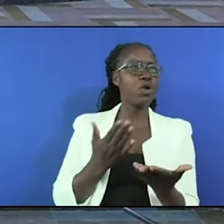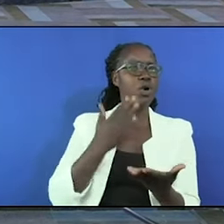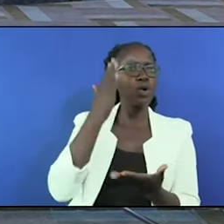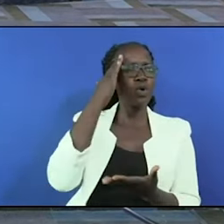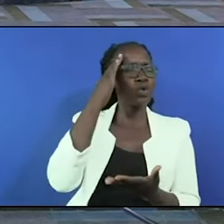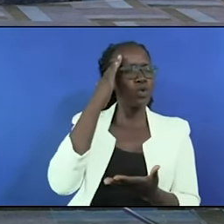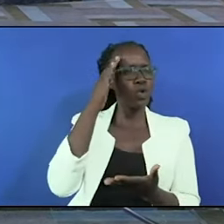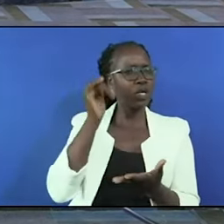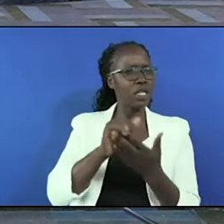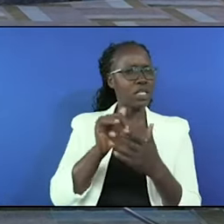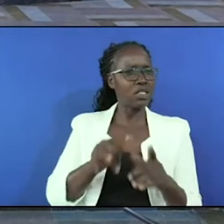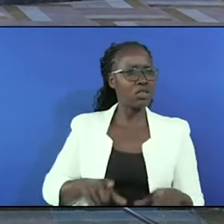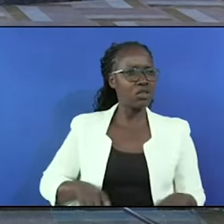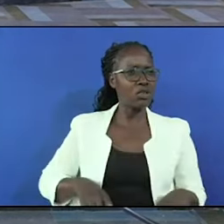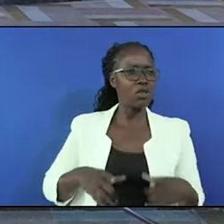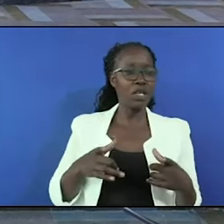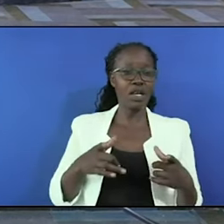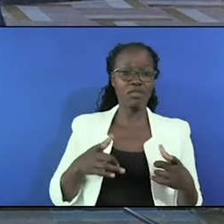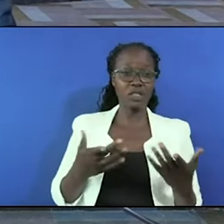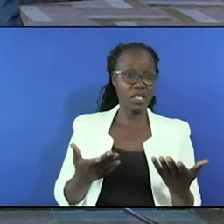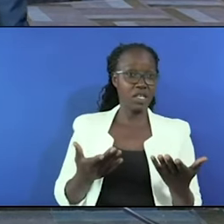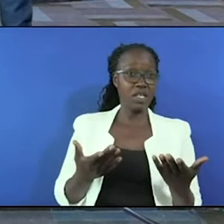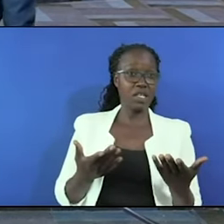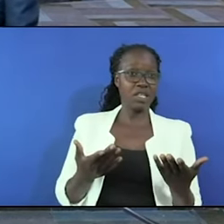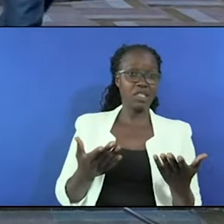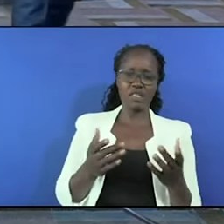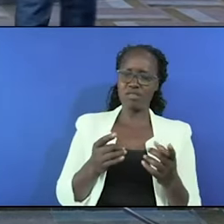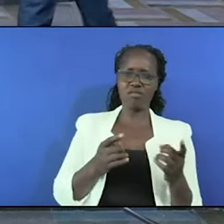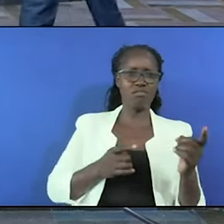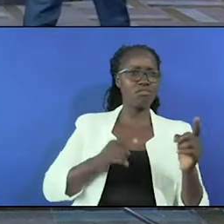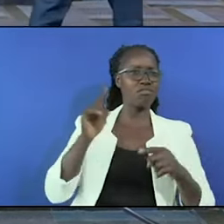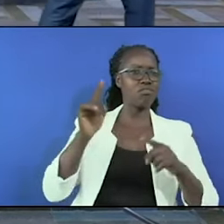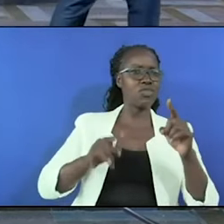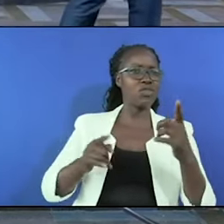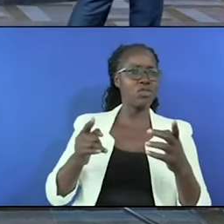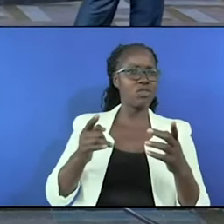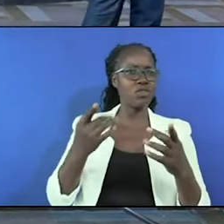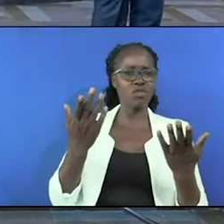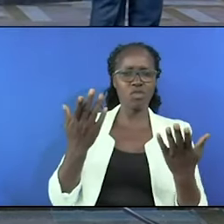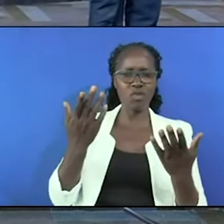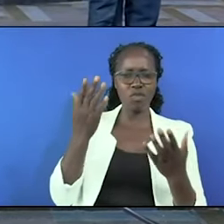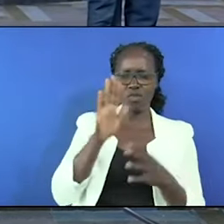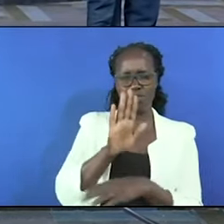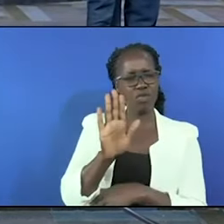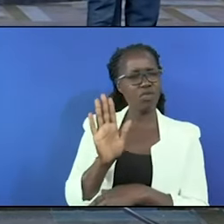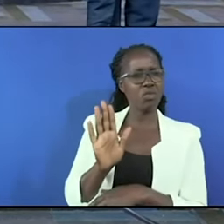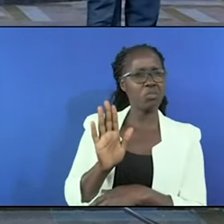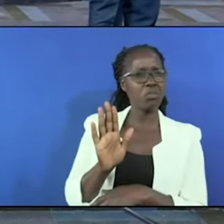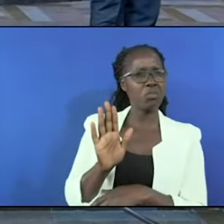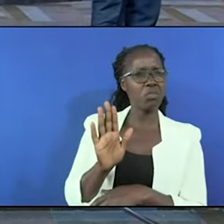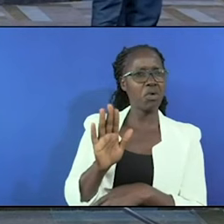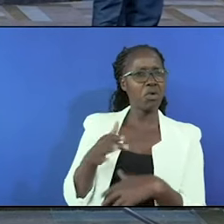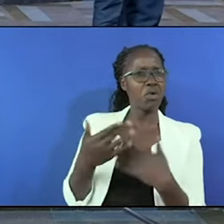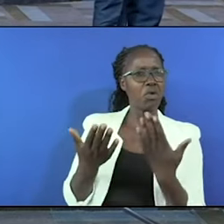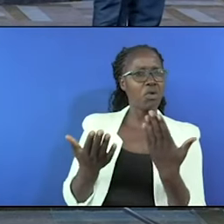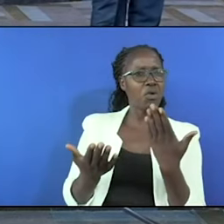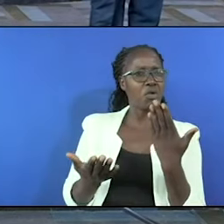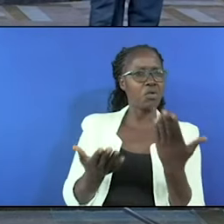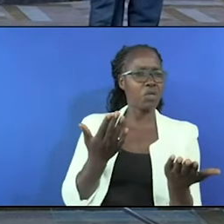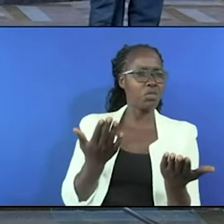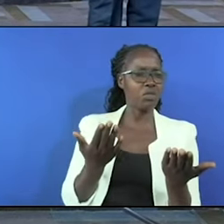know, Dr. Wangai, that probably this week of spiritual emphasis was not meant for you? Or maybe it was for